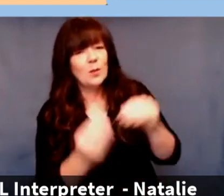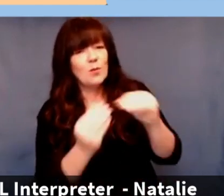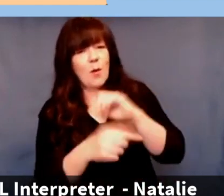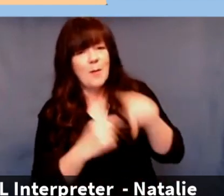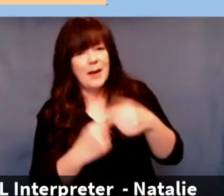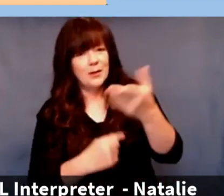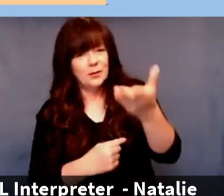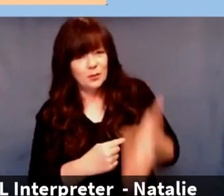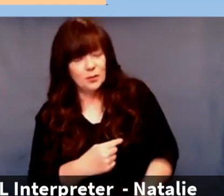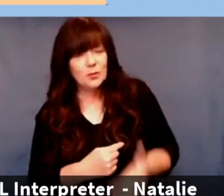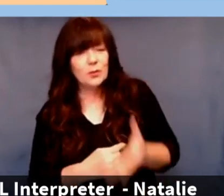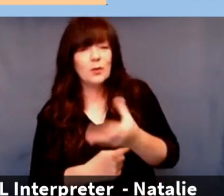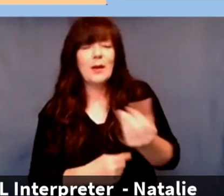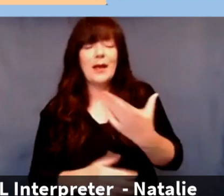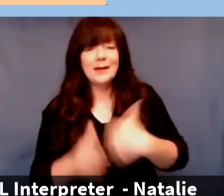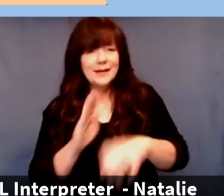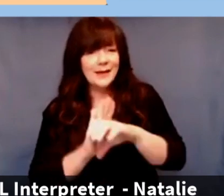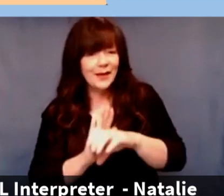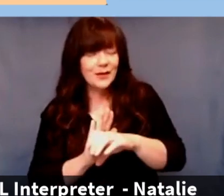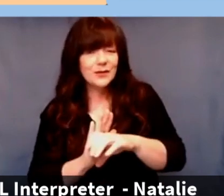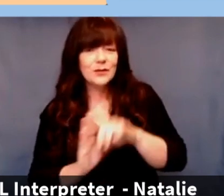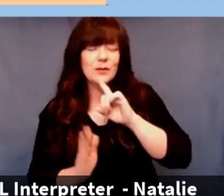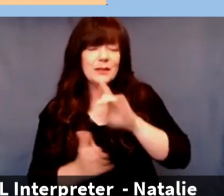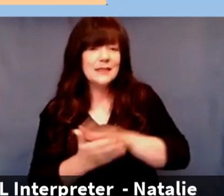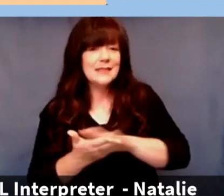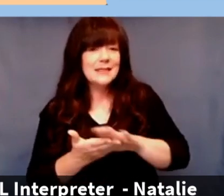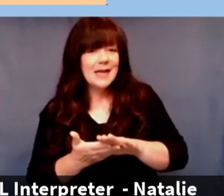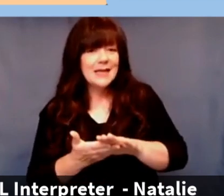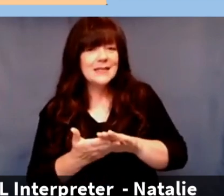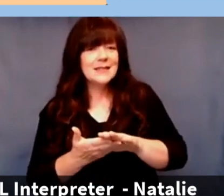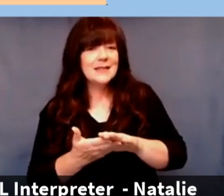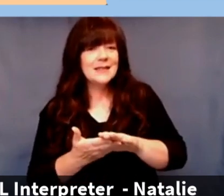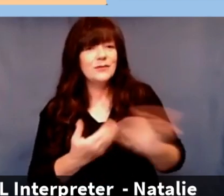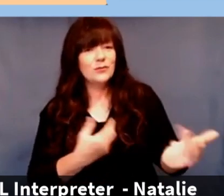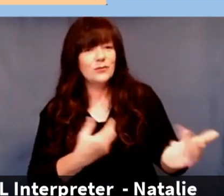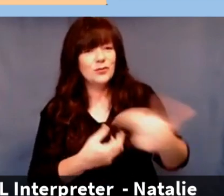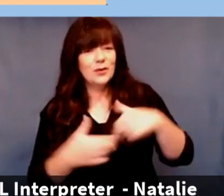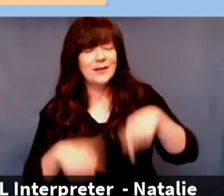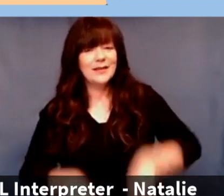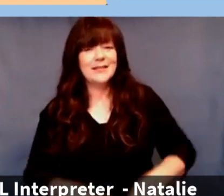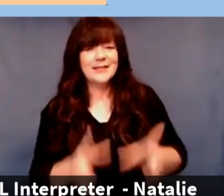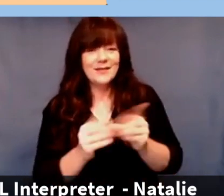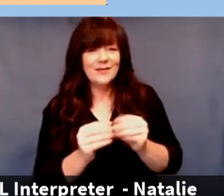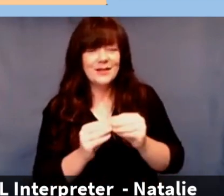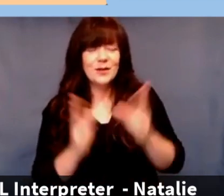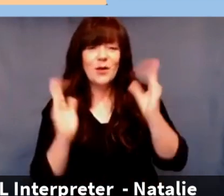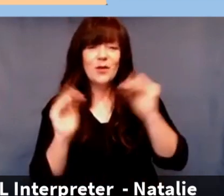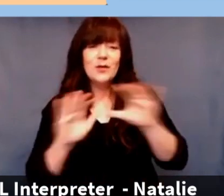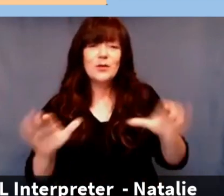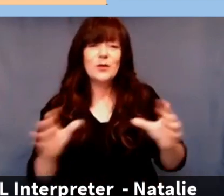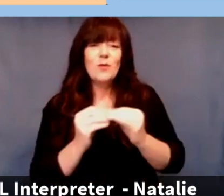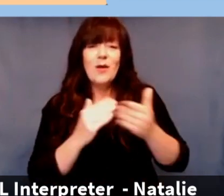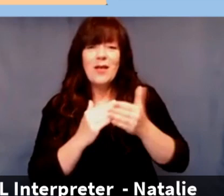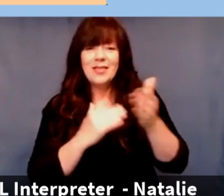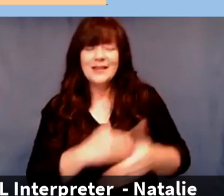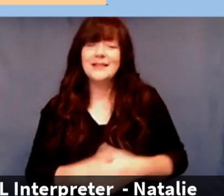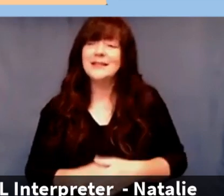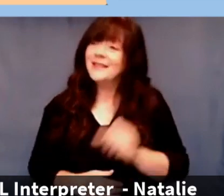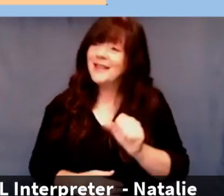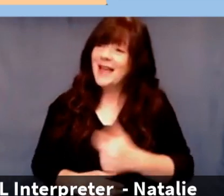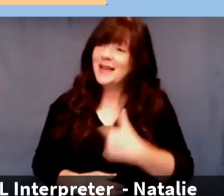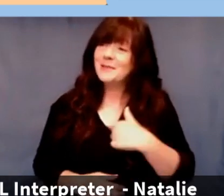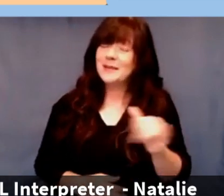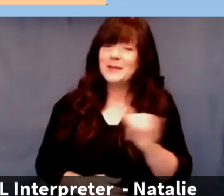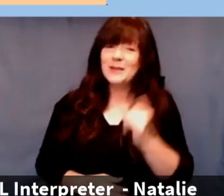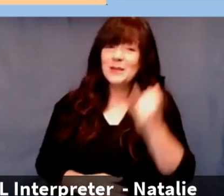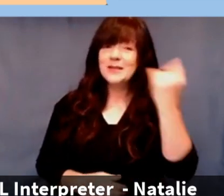and your character. And it's so nice that you've done this con, and we hope that you do more in the future. Oh, me too. And if I have